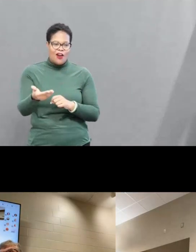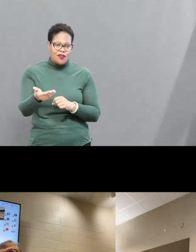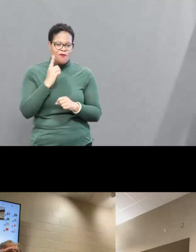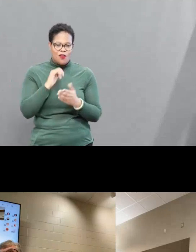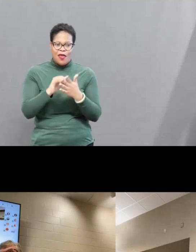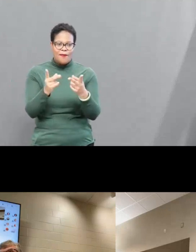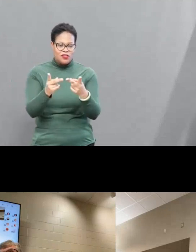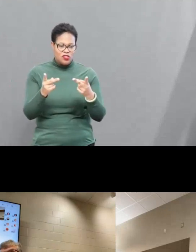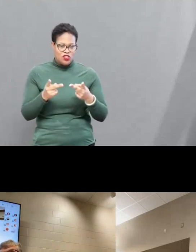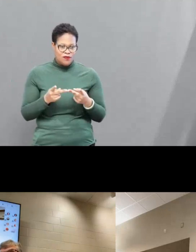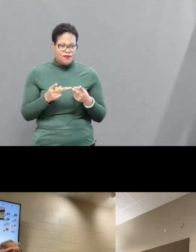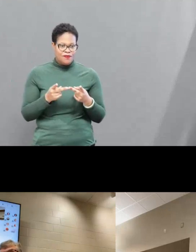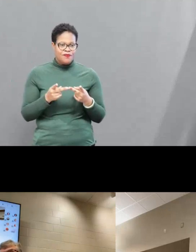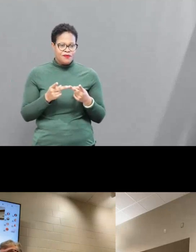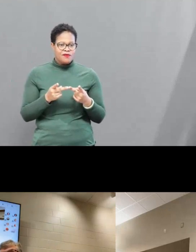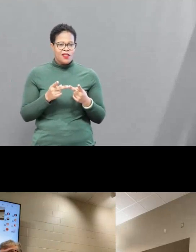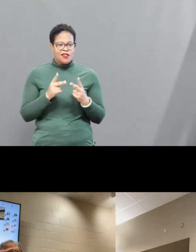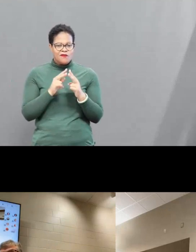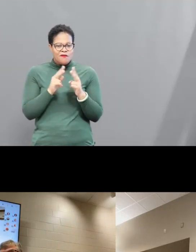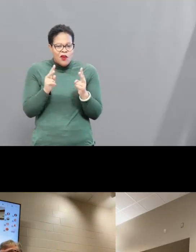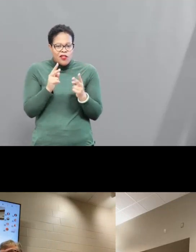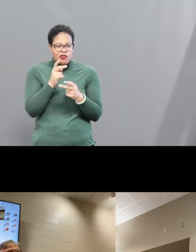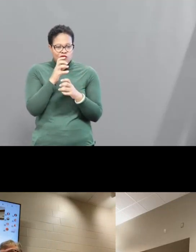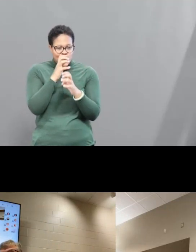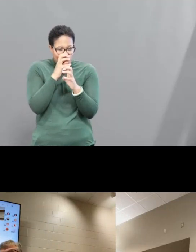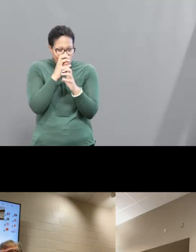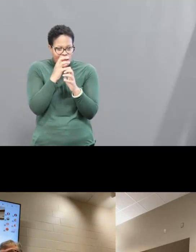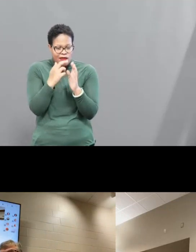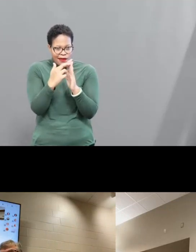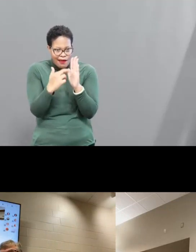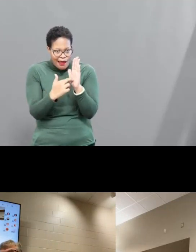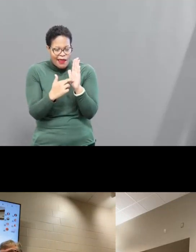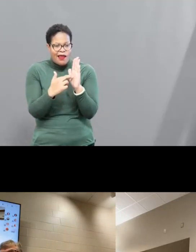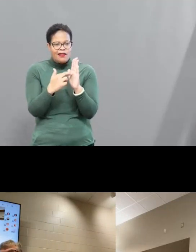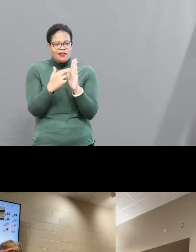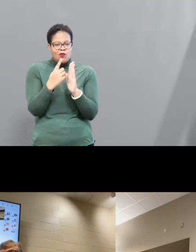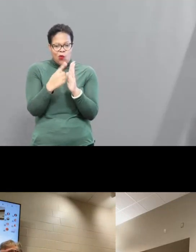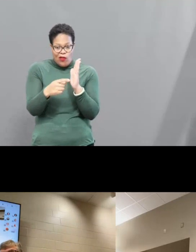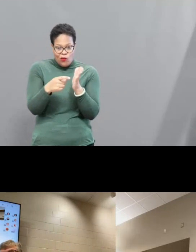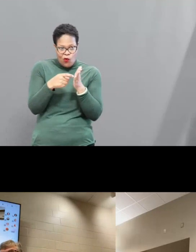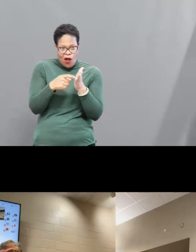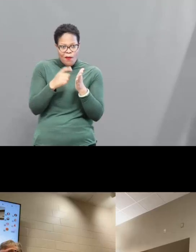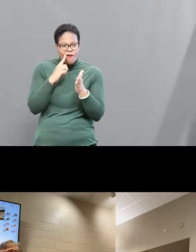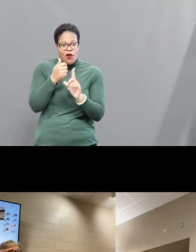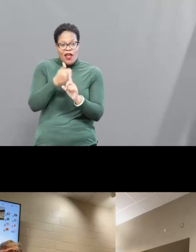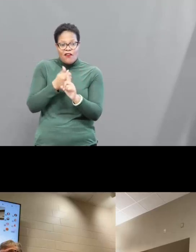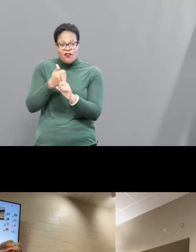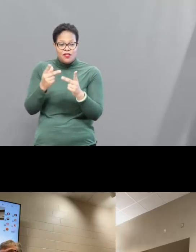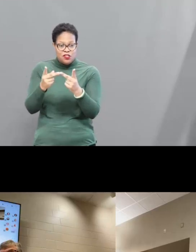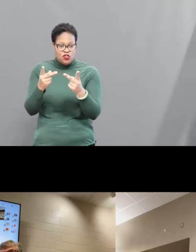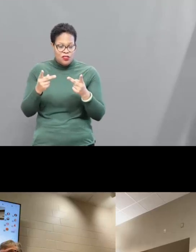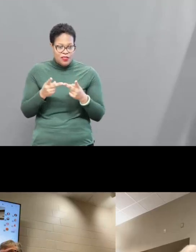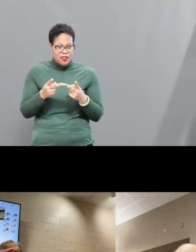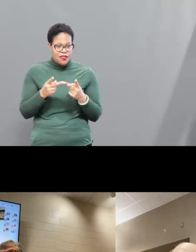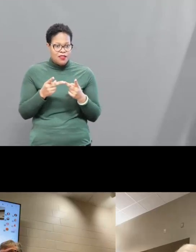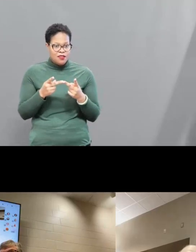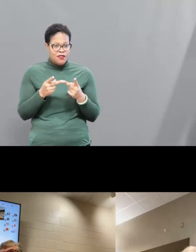for that position. There's very strict guidelines in terms of what the requirements for every position